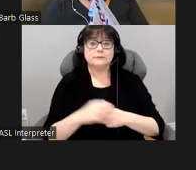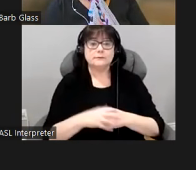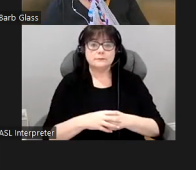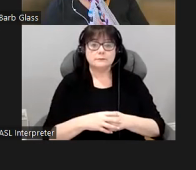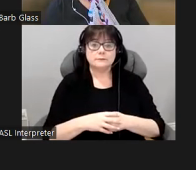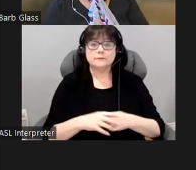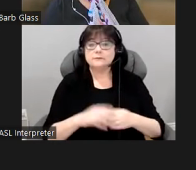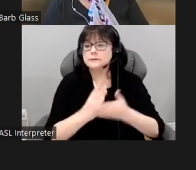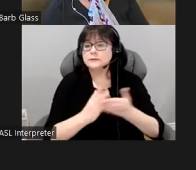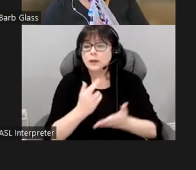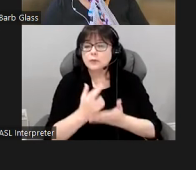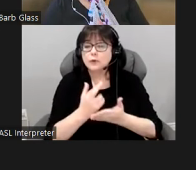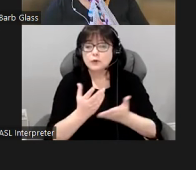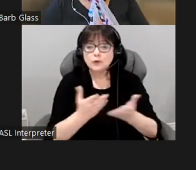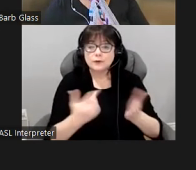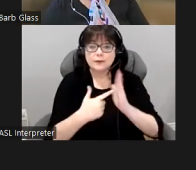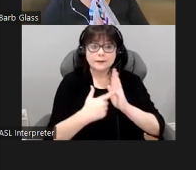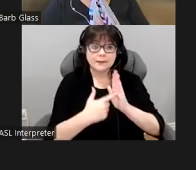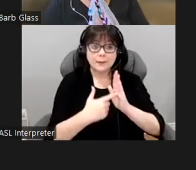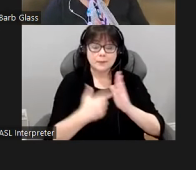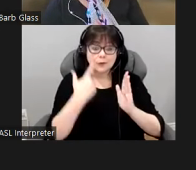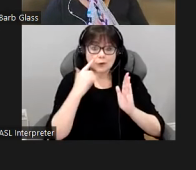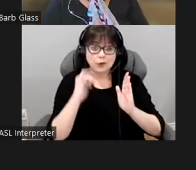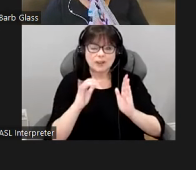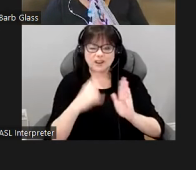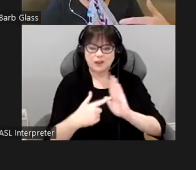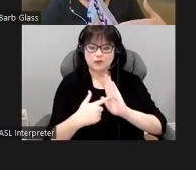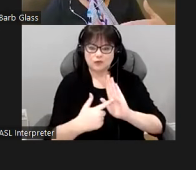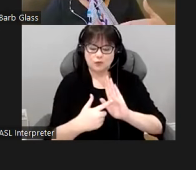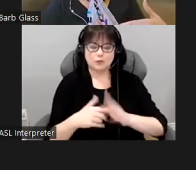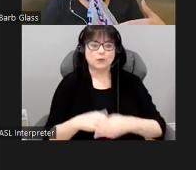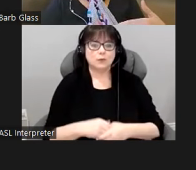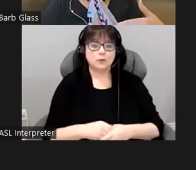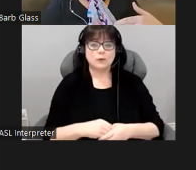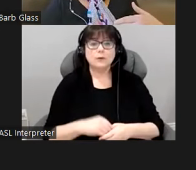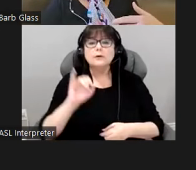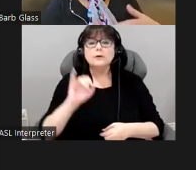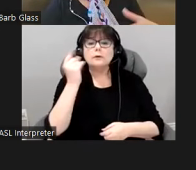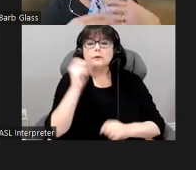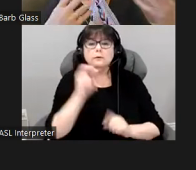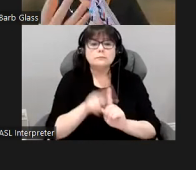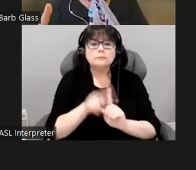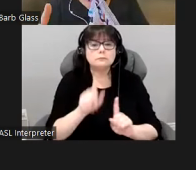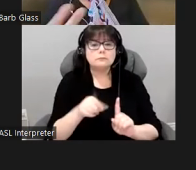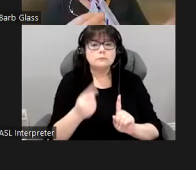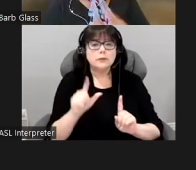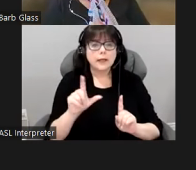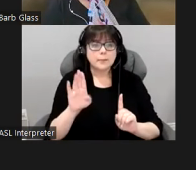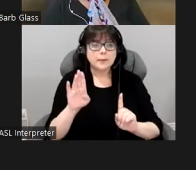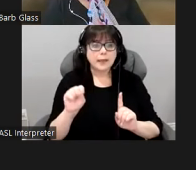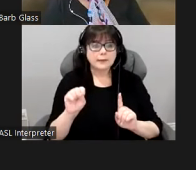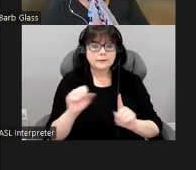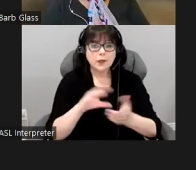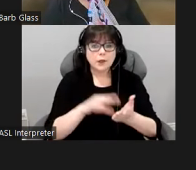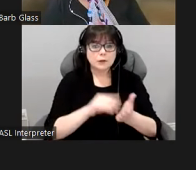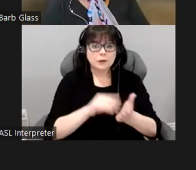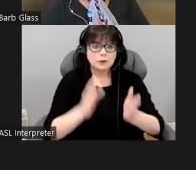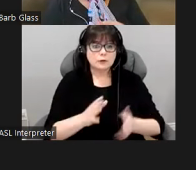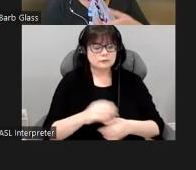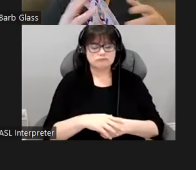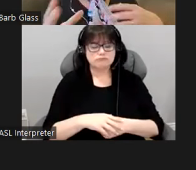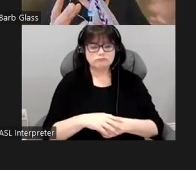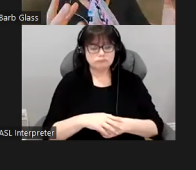those resources that were developed. And they can be not just for LBS learners, but for our own practitioners and educators, or for